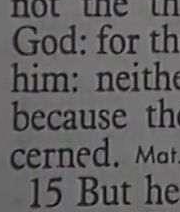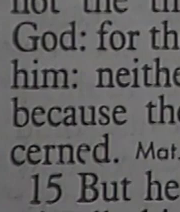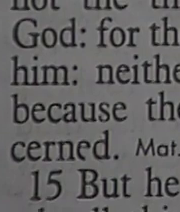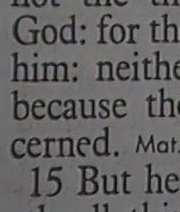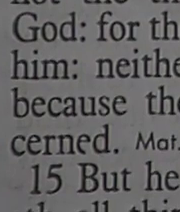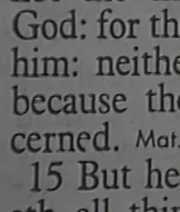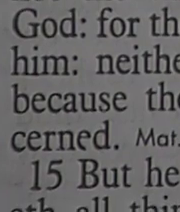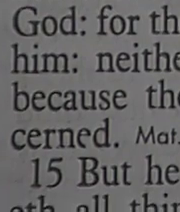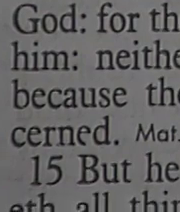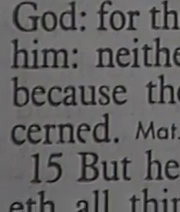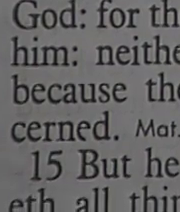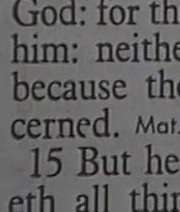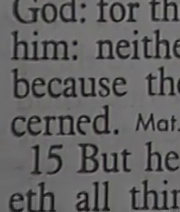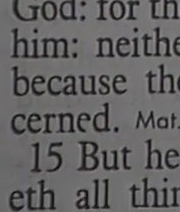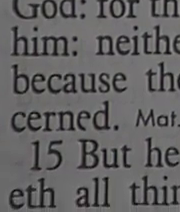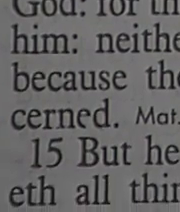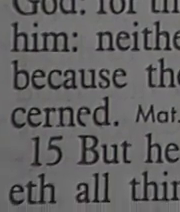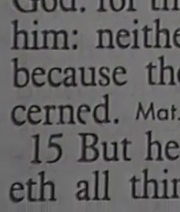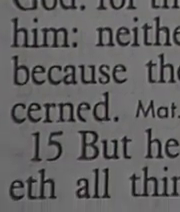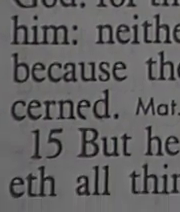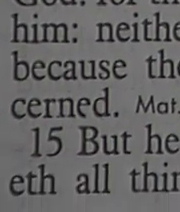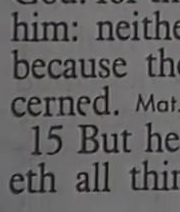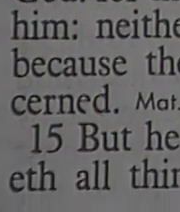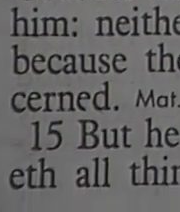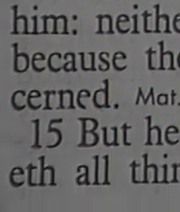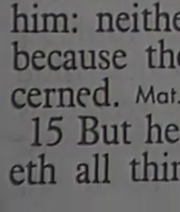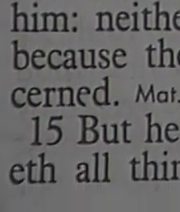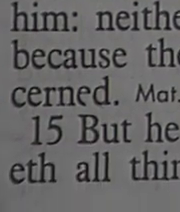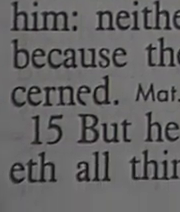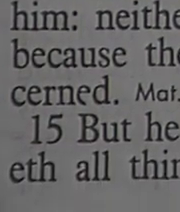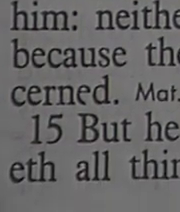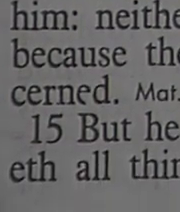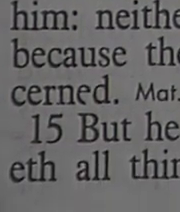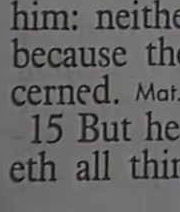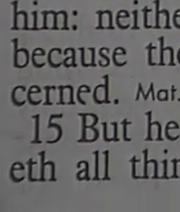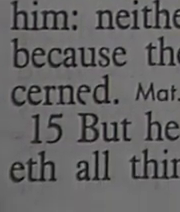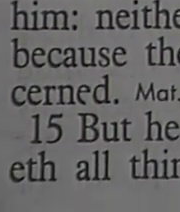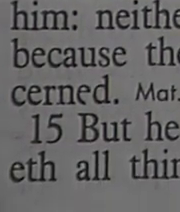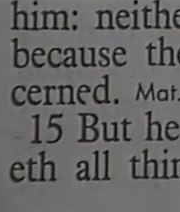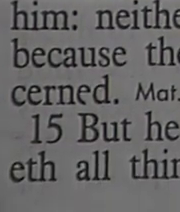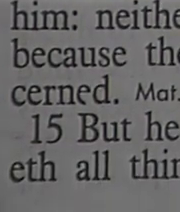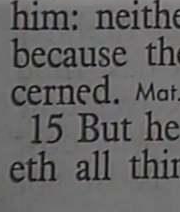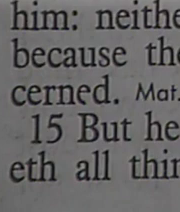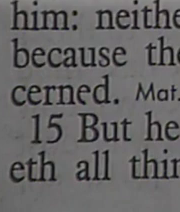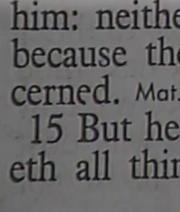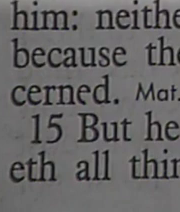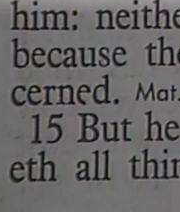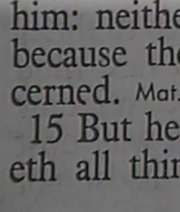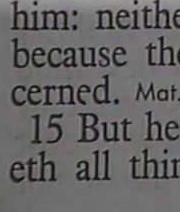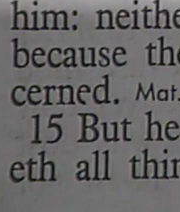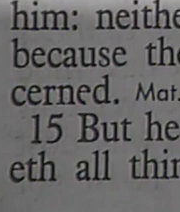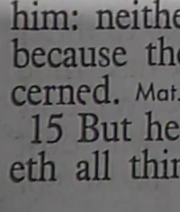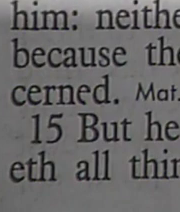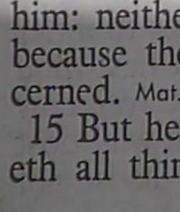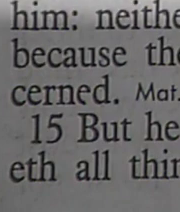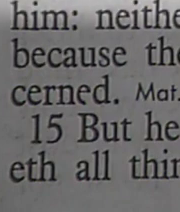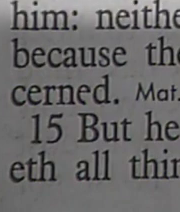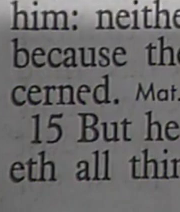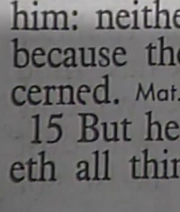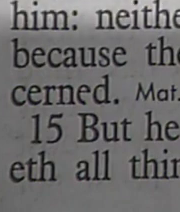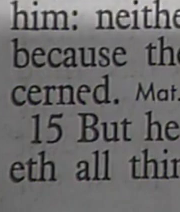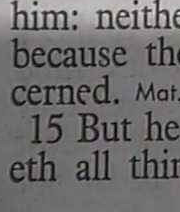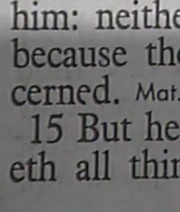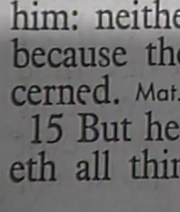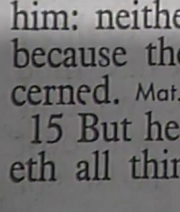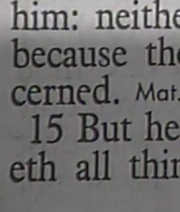teacheth, comparing spiritual things with spiritual. But the natural man receiveth not the things of the Spirit of